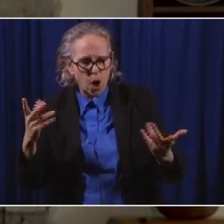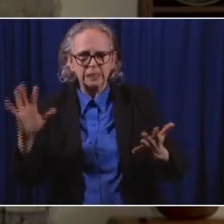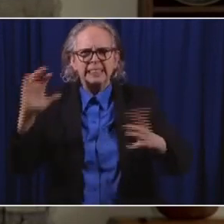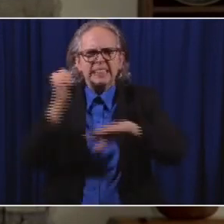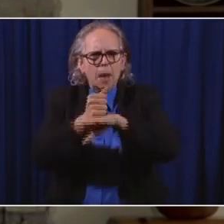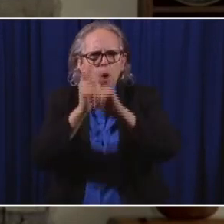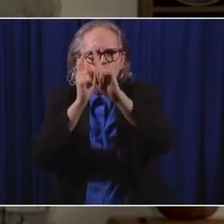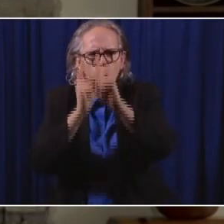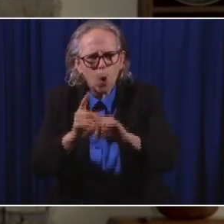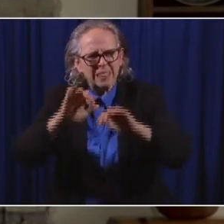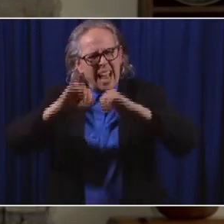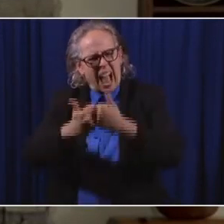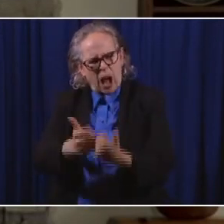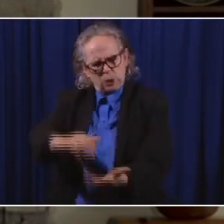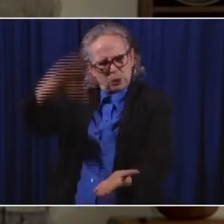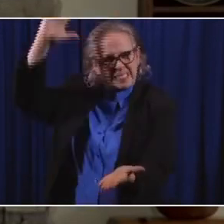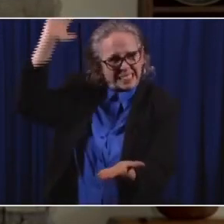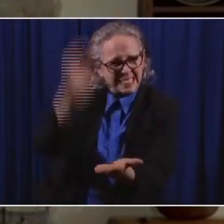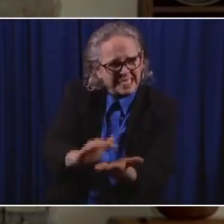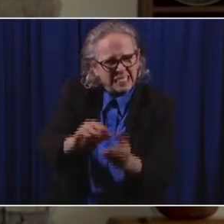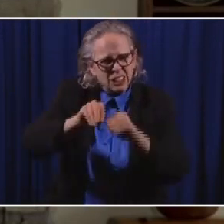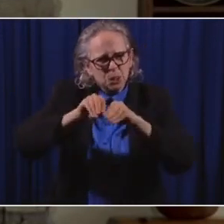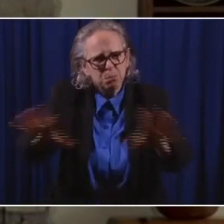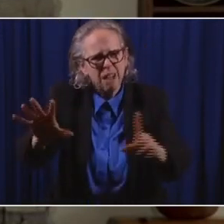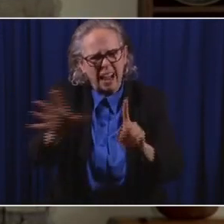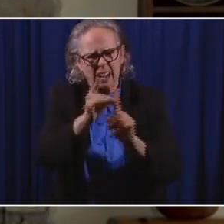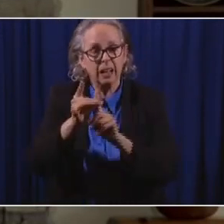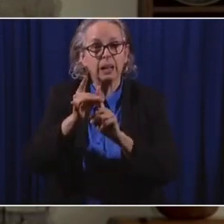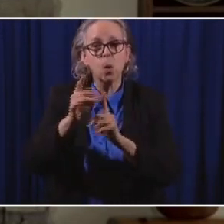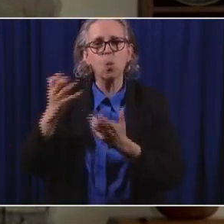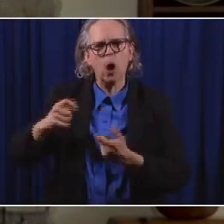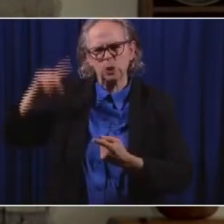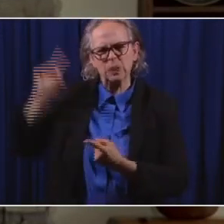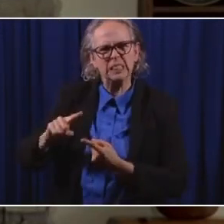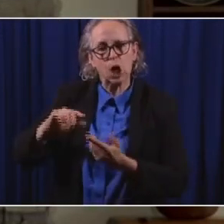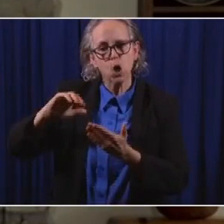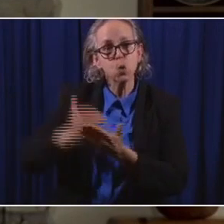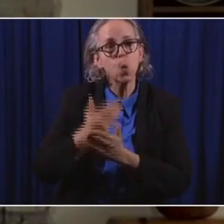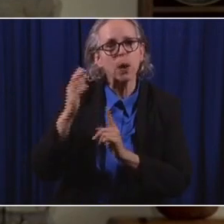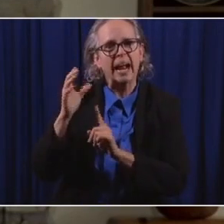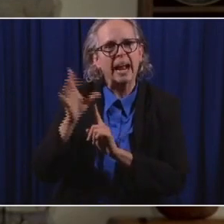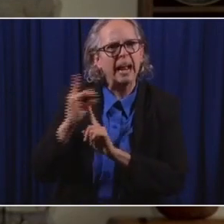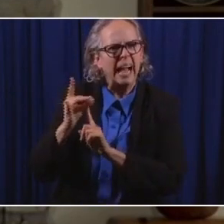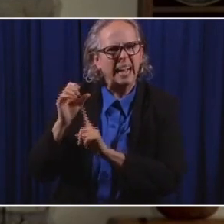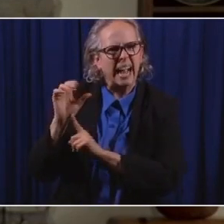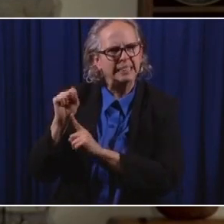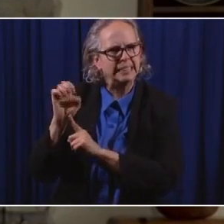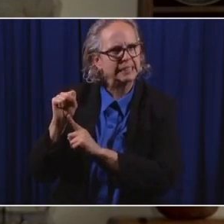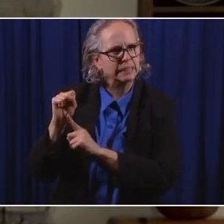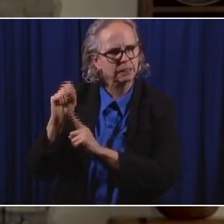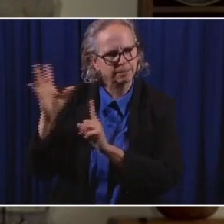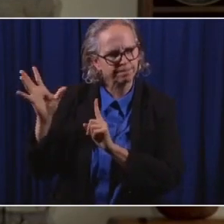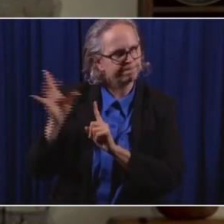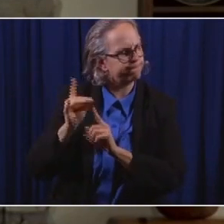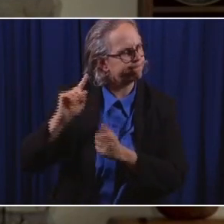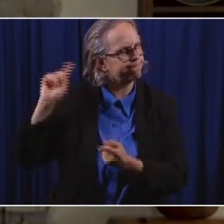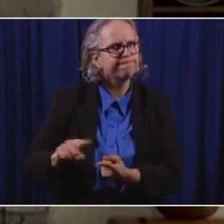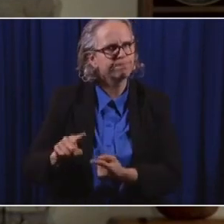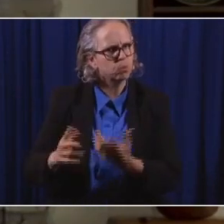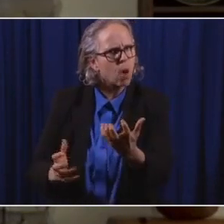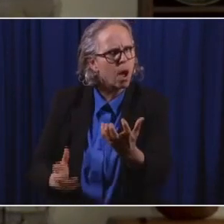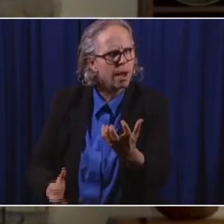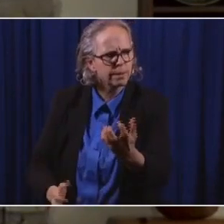cases that are coming in each day. And I just want to say I've been so very, very